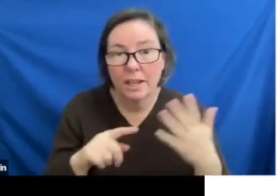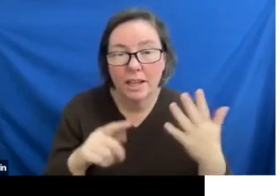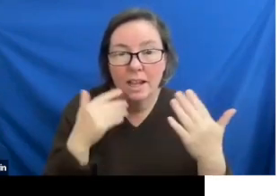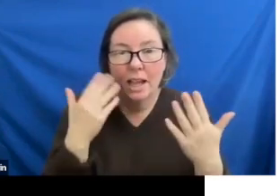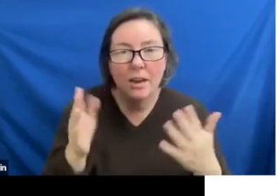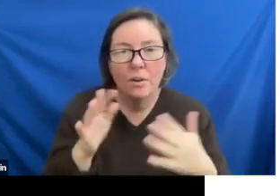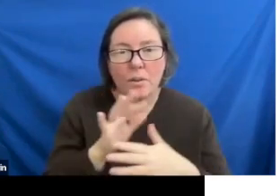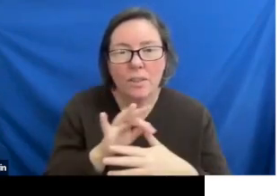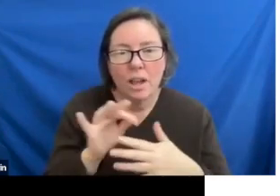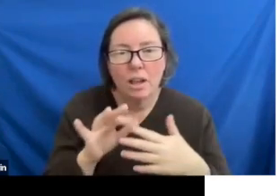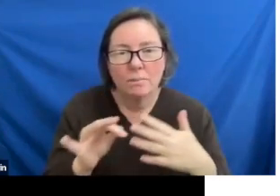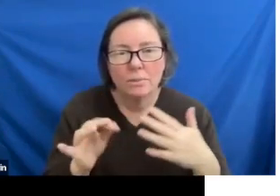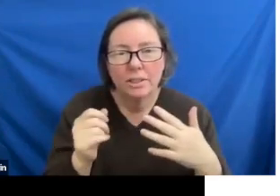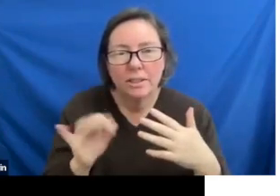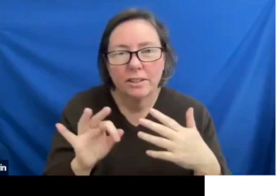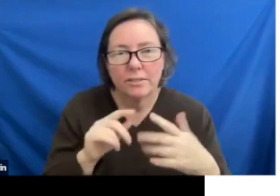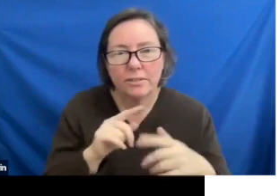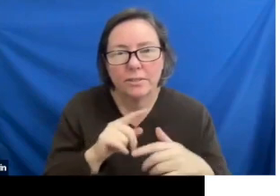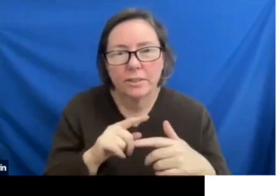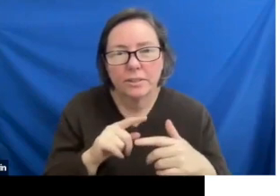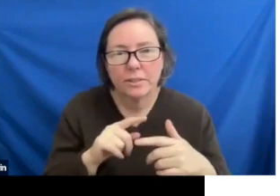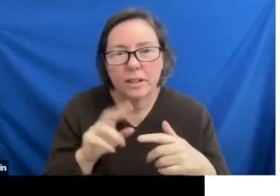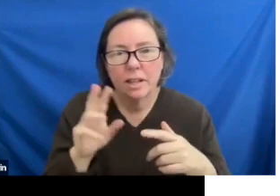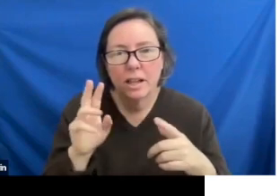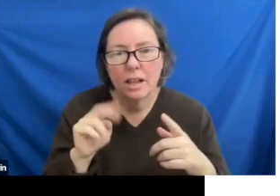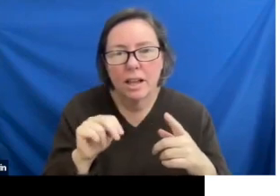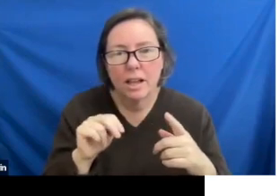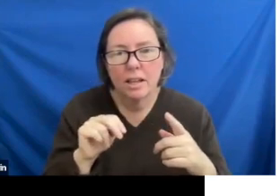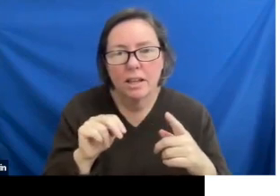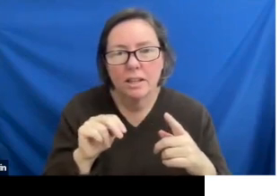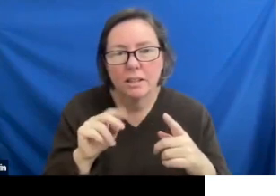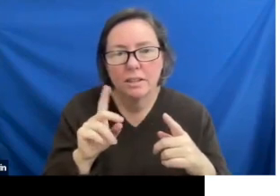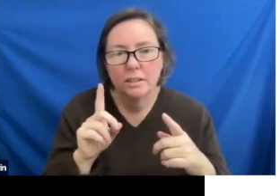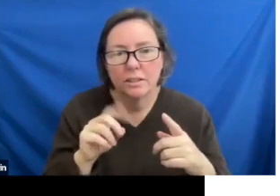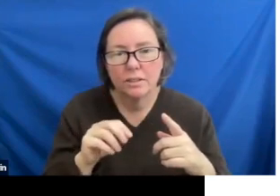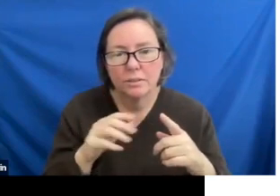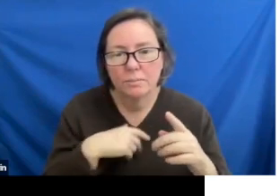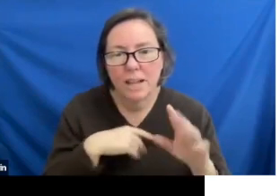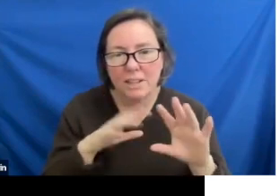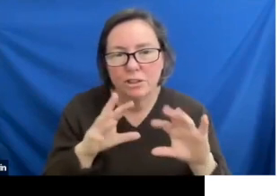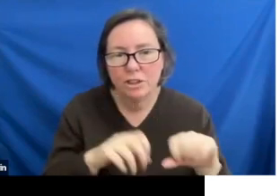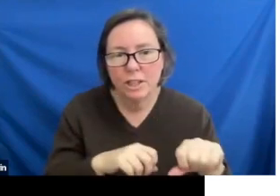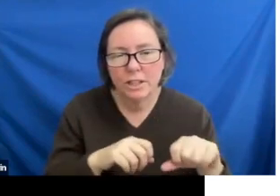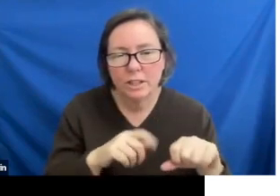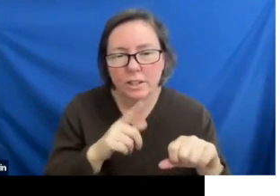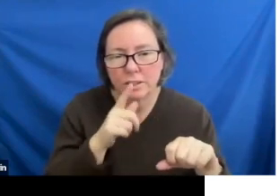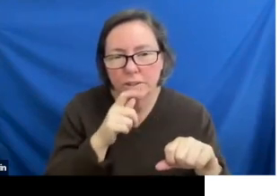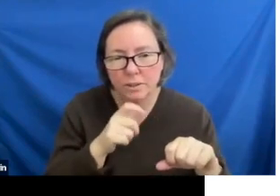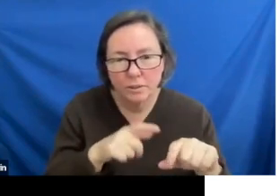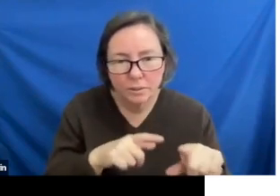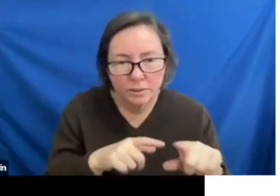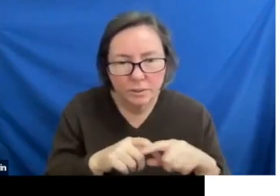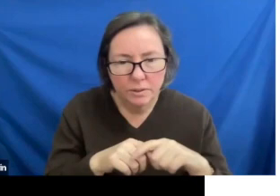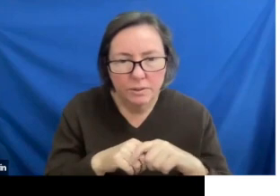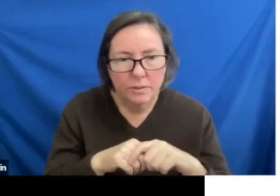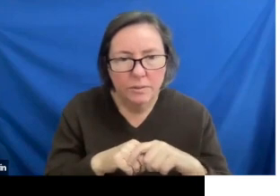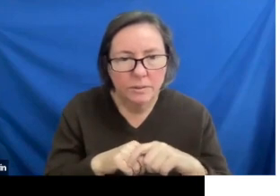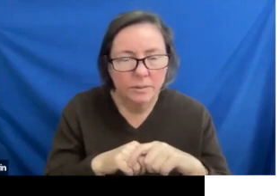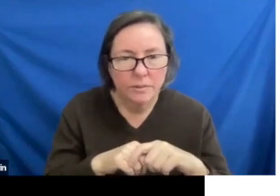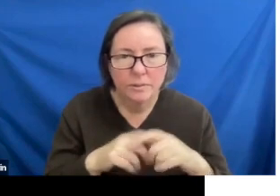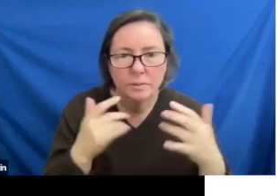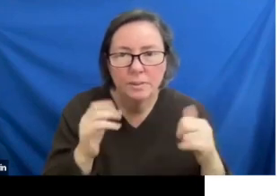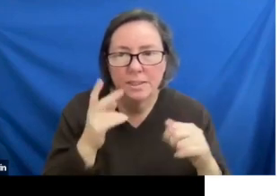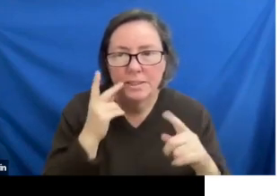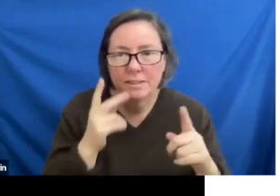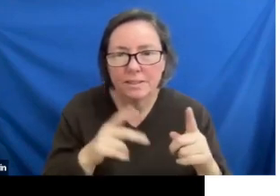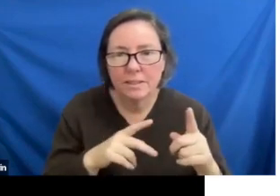option to undo my screen share. Is that do we still see the thank you slide? I'm just